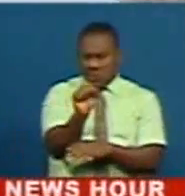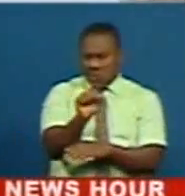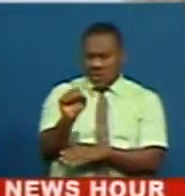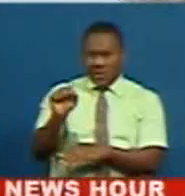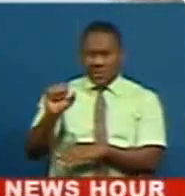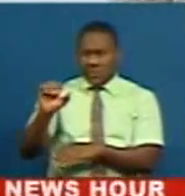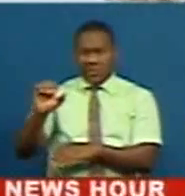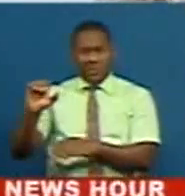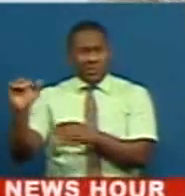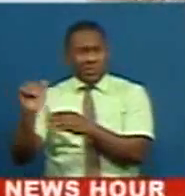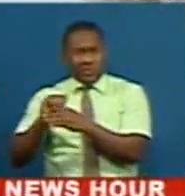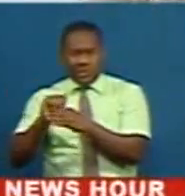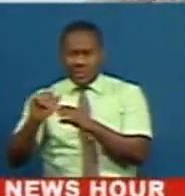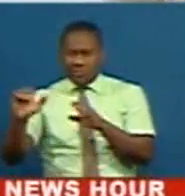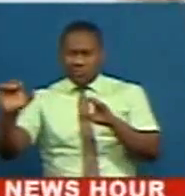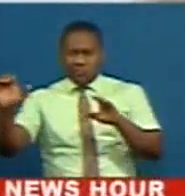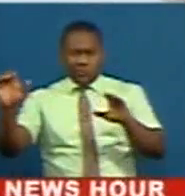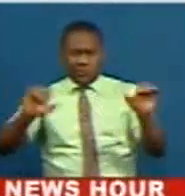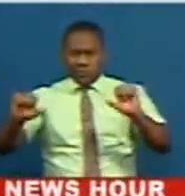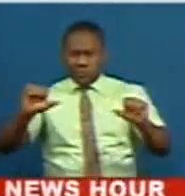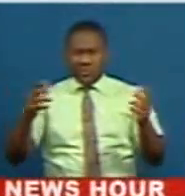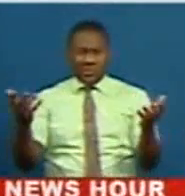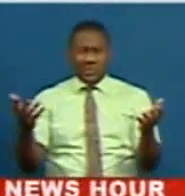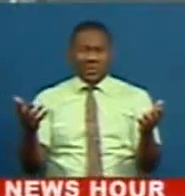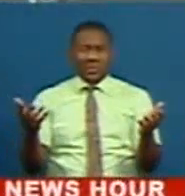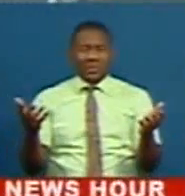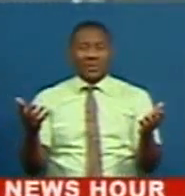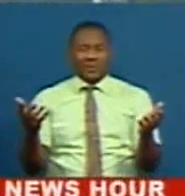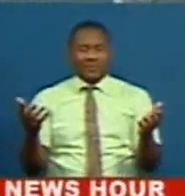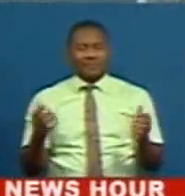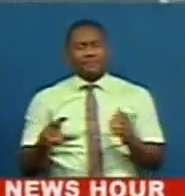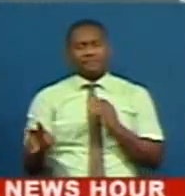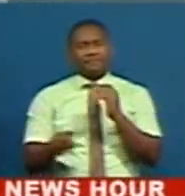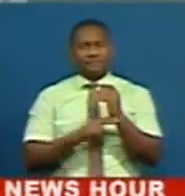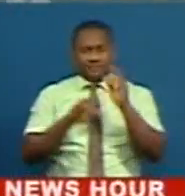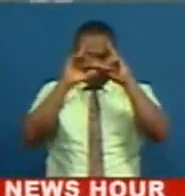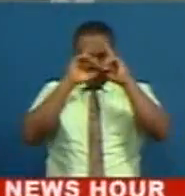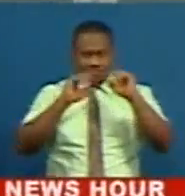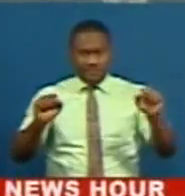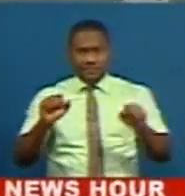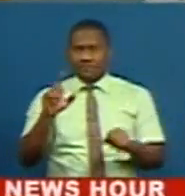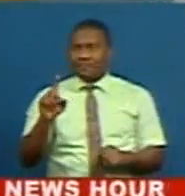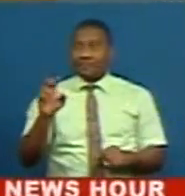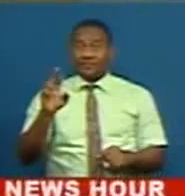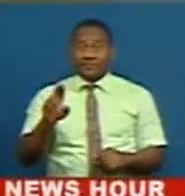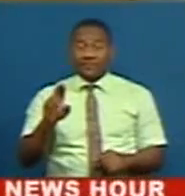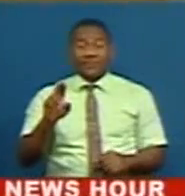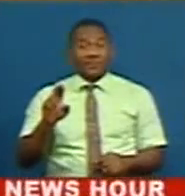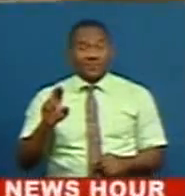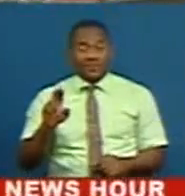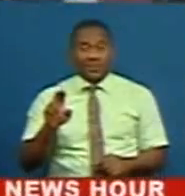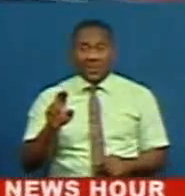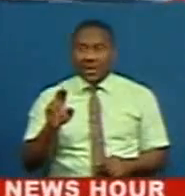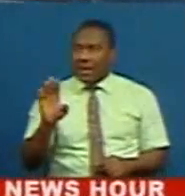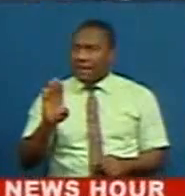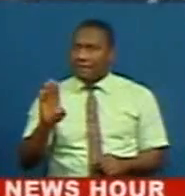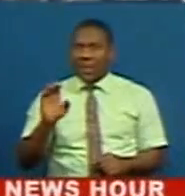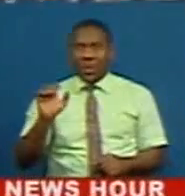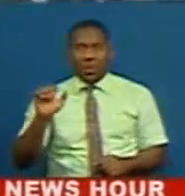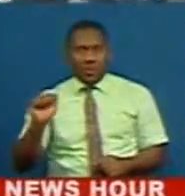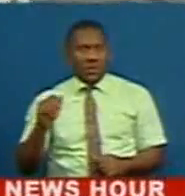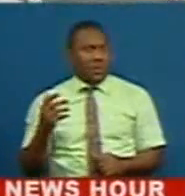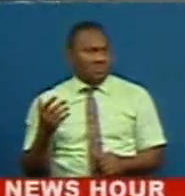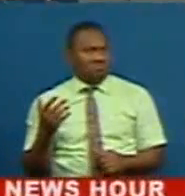Ghana Industrial Summit and Exhibition 2018, Vice President Dr. Mahamudu Bawumia stated that